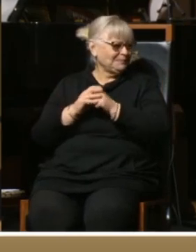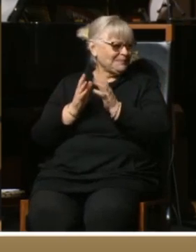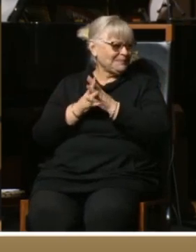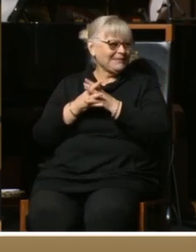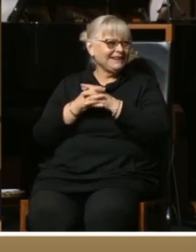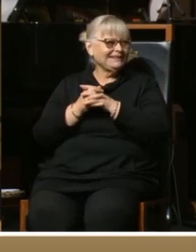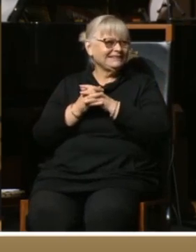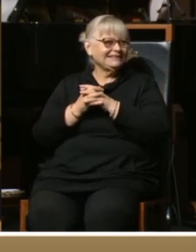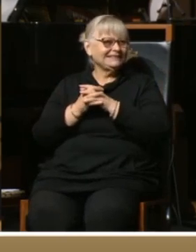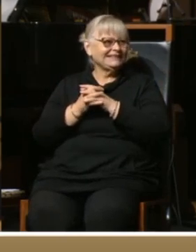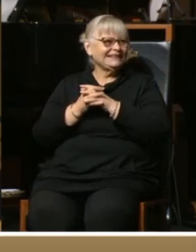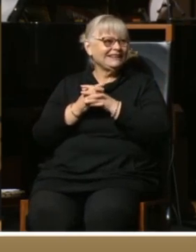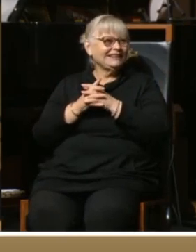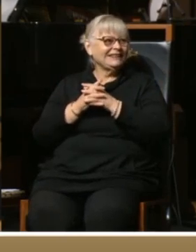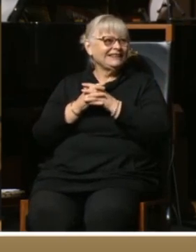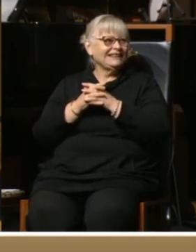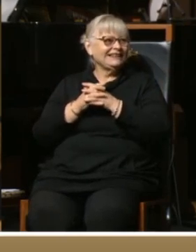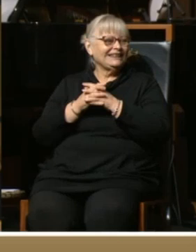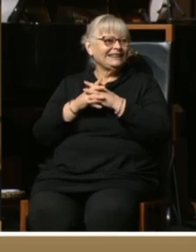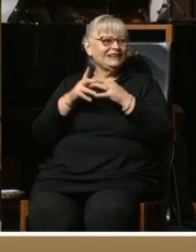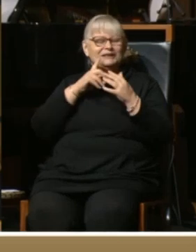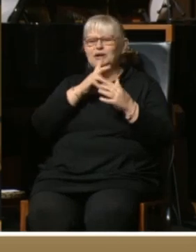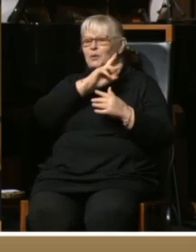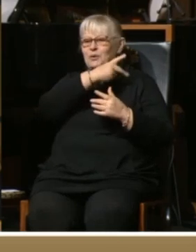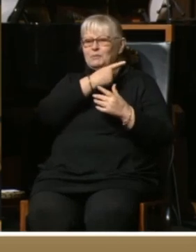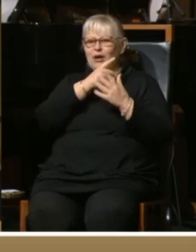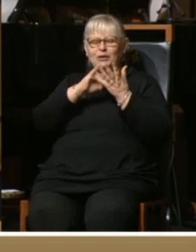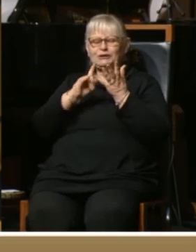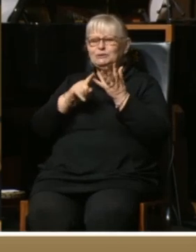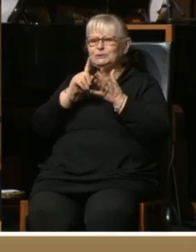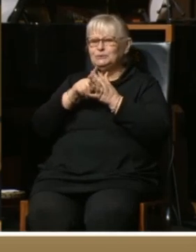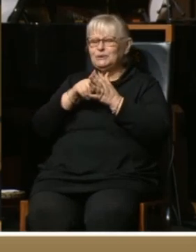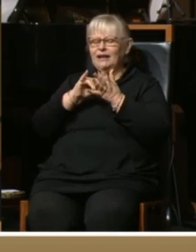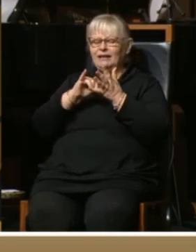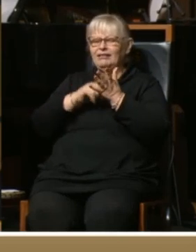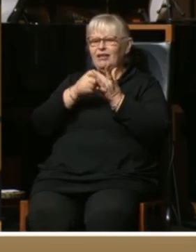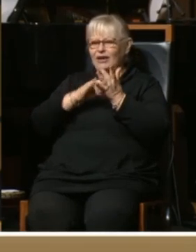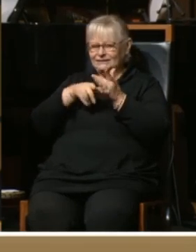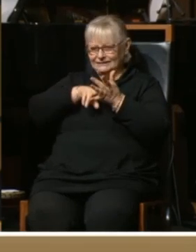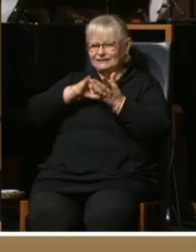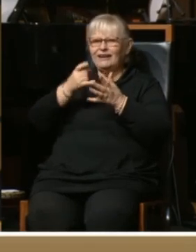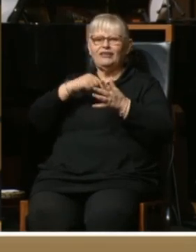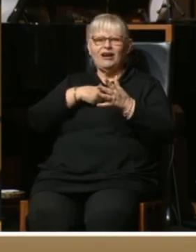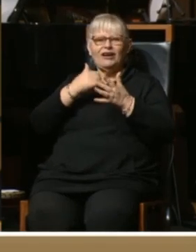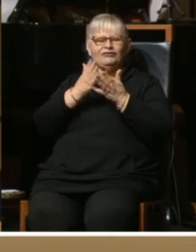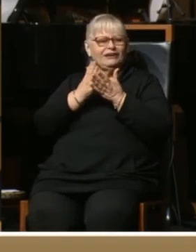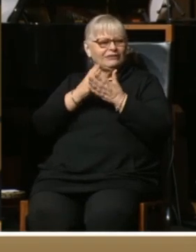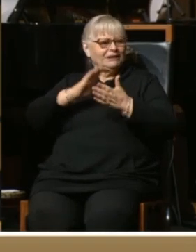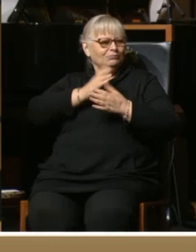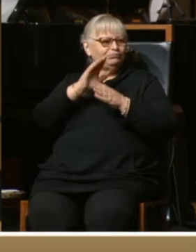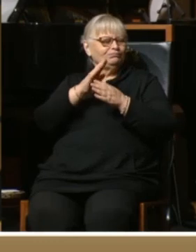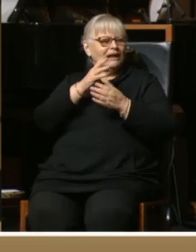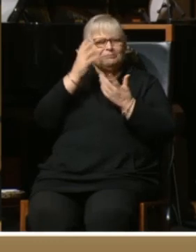I know the President of the Senate, Senator Sue Lyons, and I are so proud of the school children and their link to Parliament